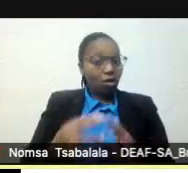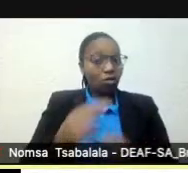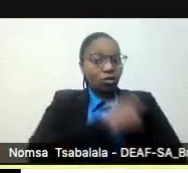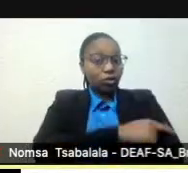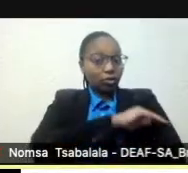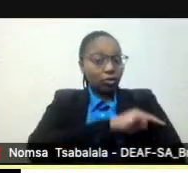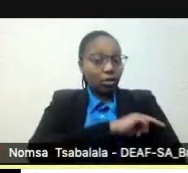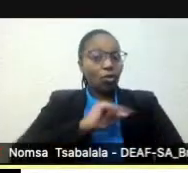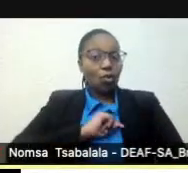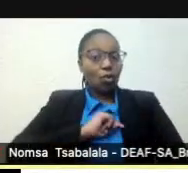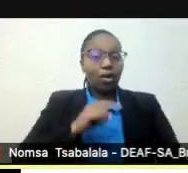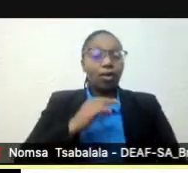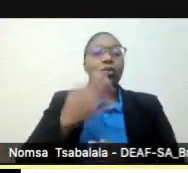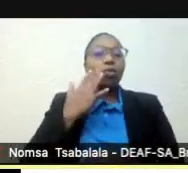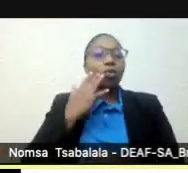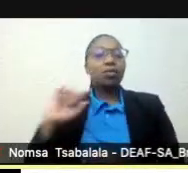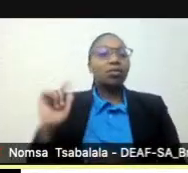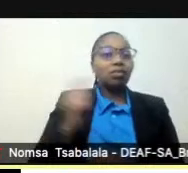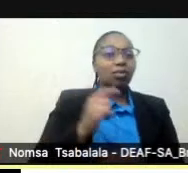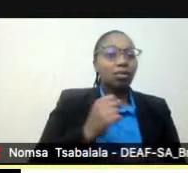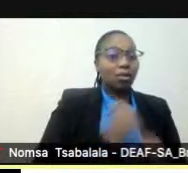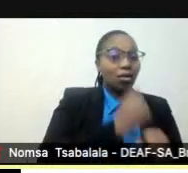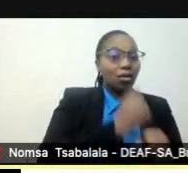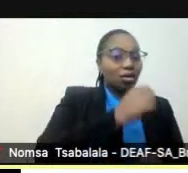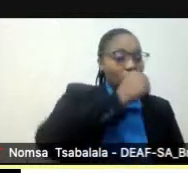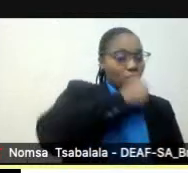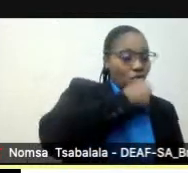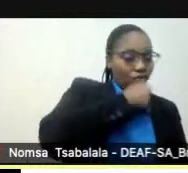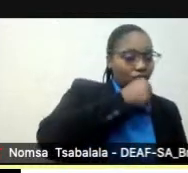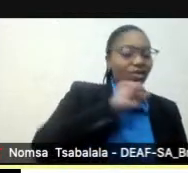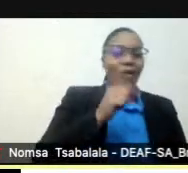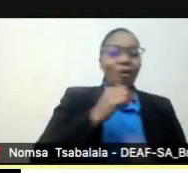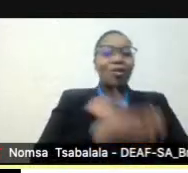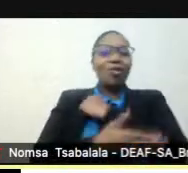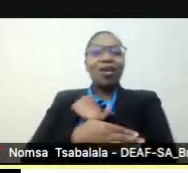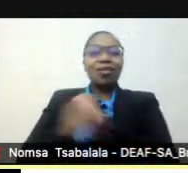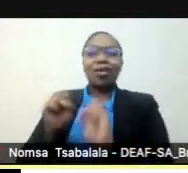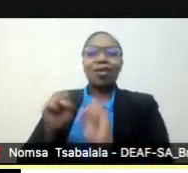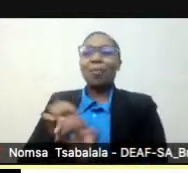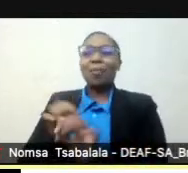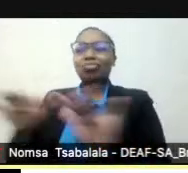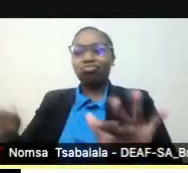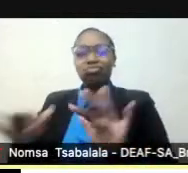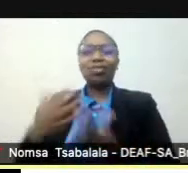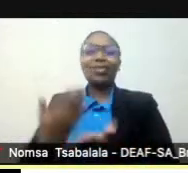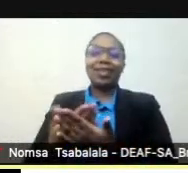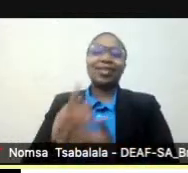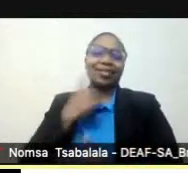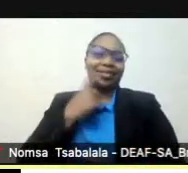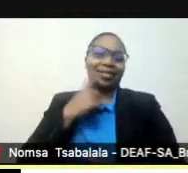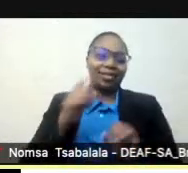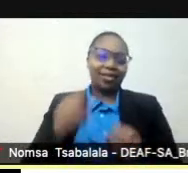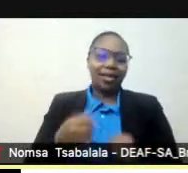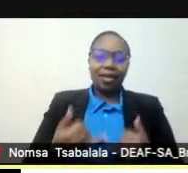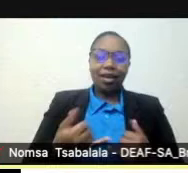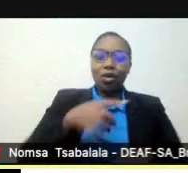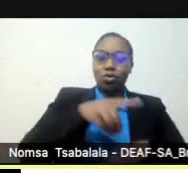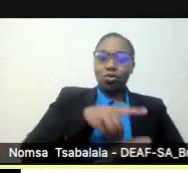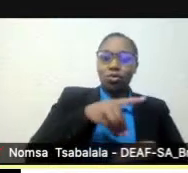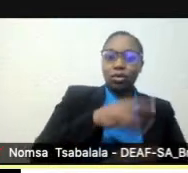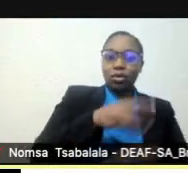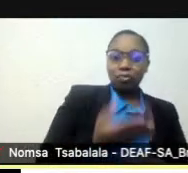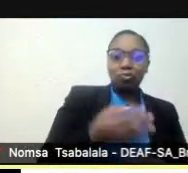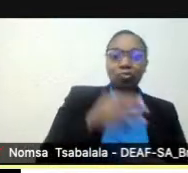catches the flu. So Dr. Maluleke is going to tell us the state of readiness to deal with the cough as far as the fourth wave is